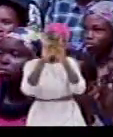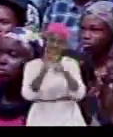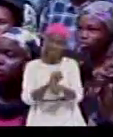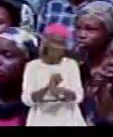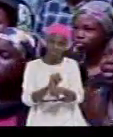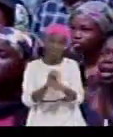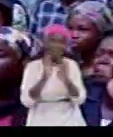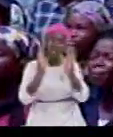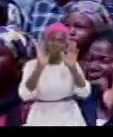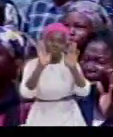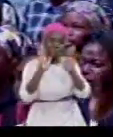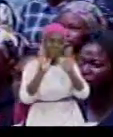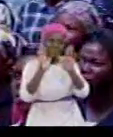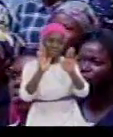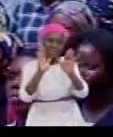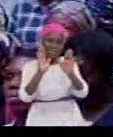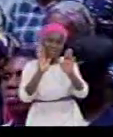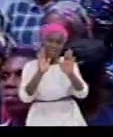wonders,